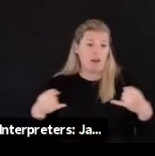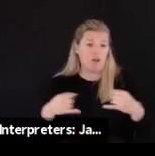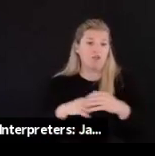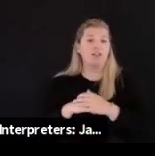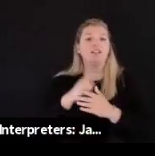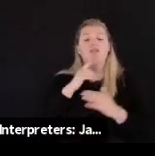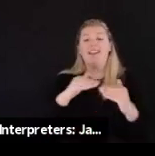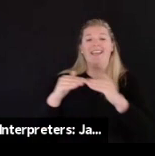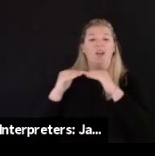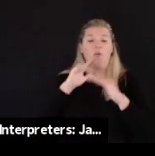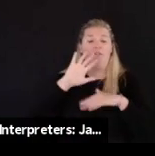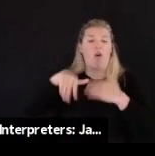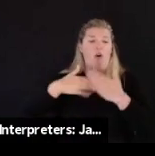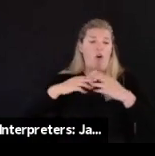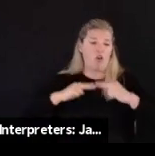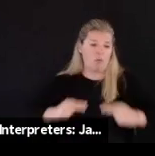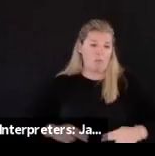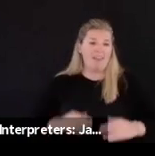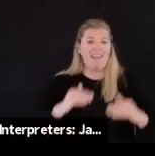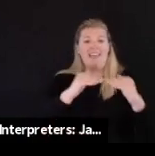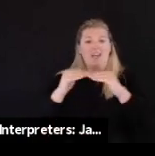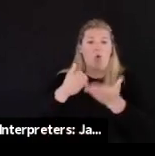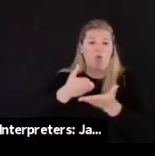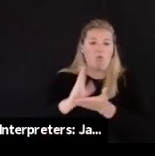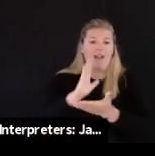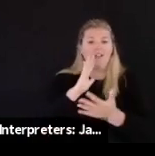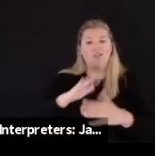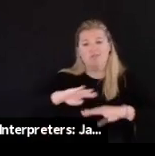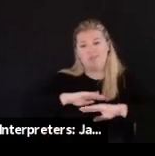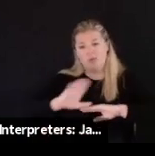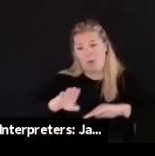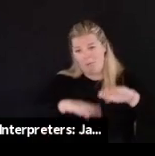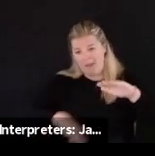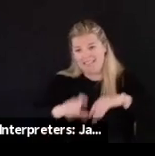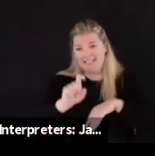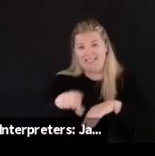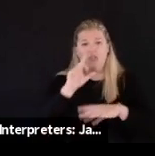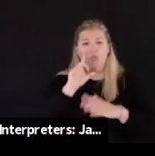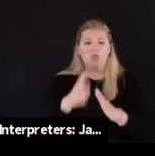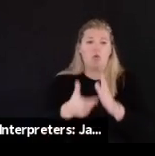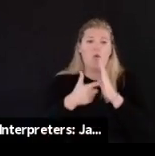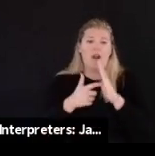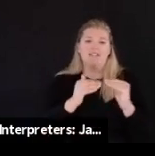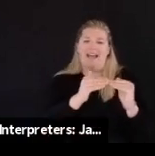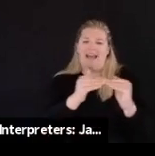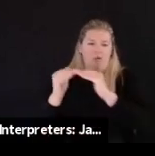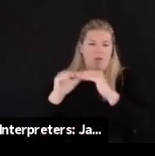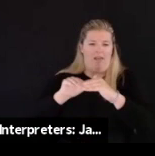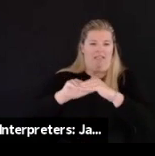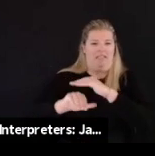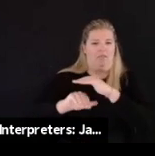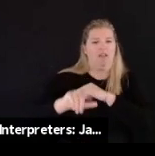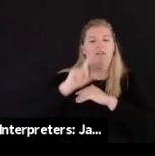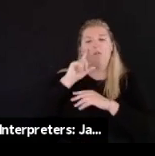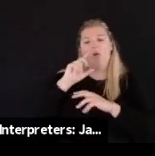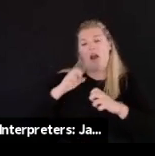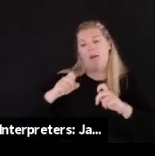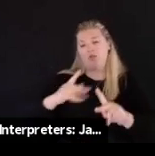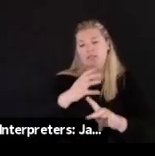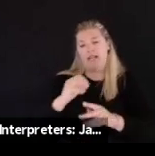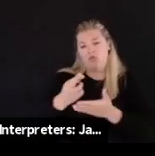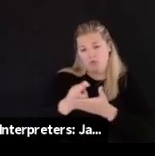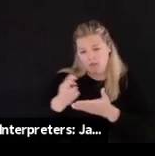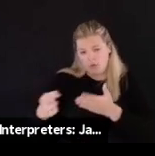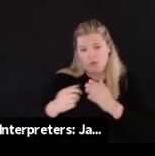beings, their equal right to meet their basic needs, which requires equitable accessibility to opportunities and